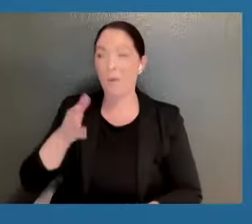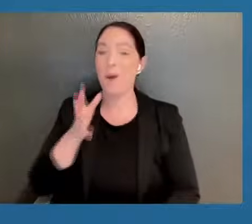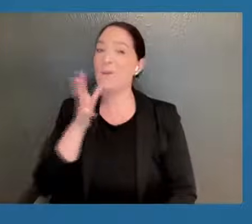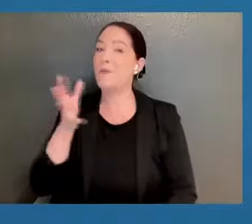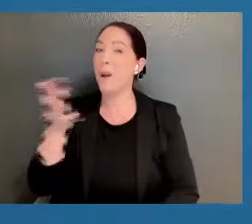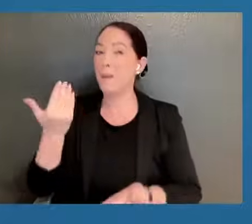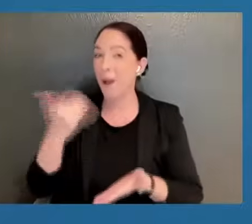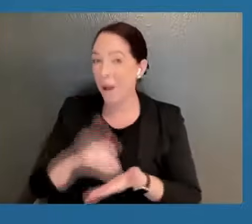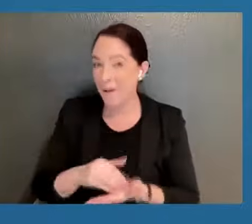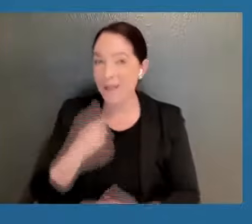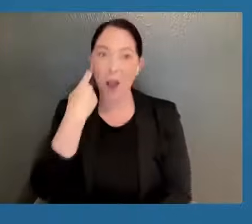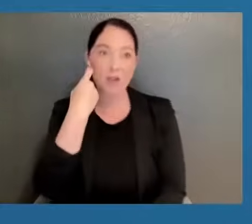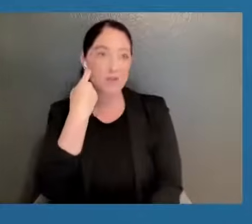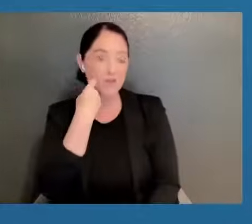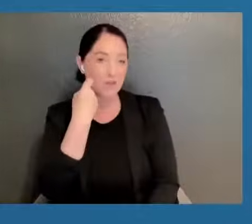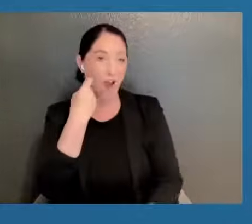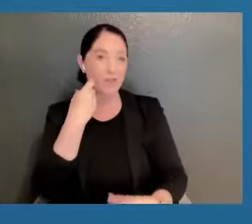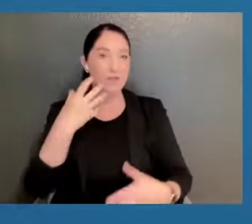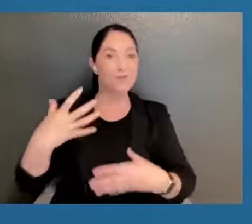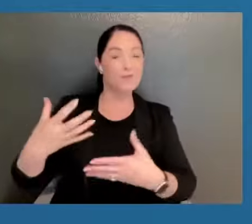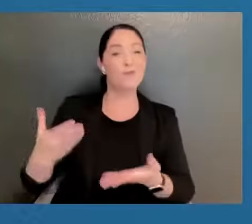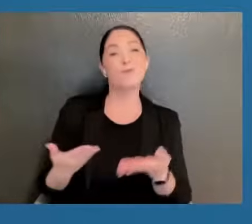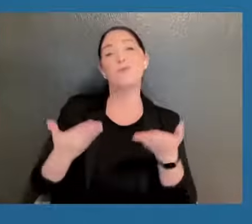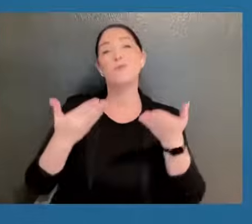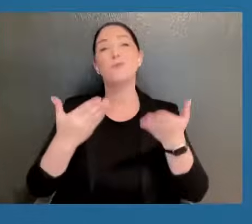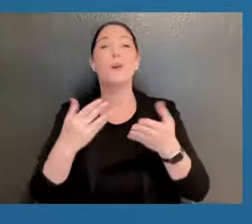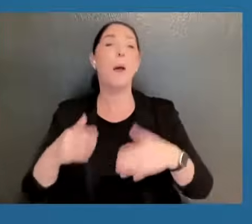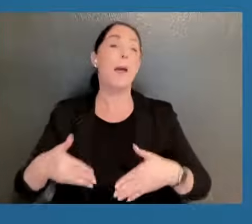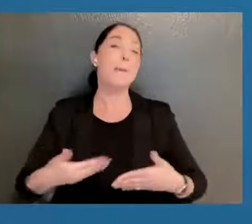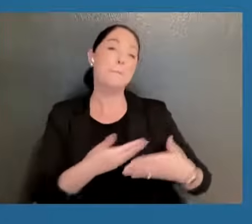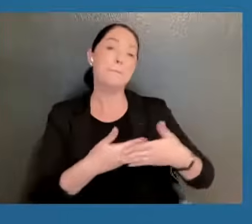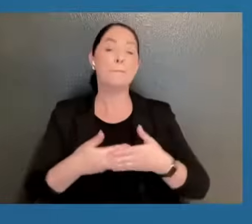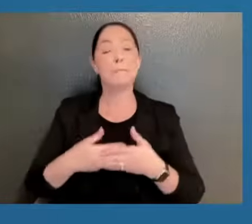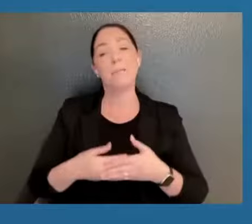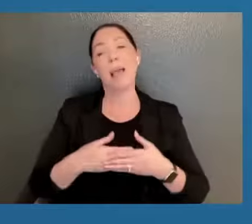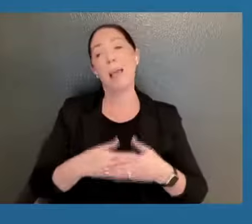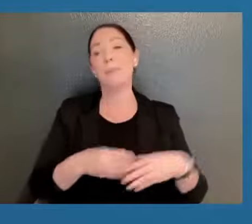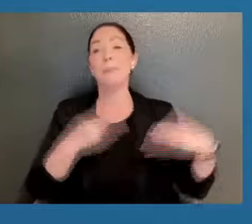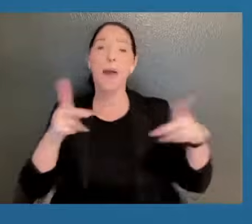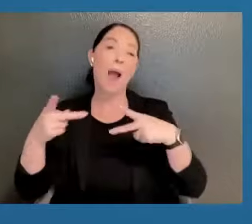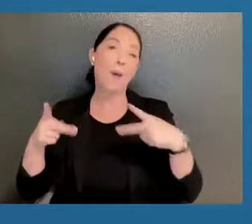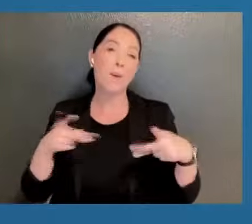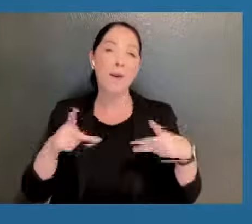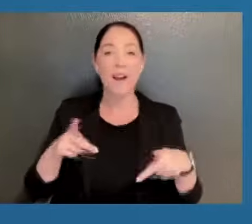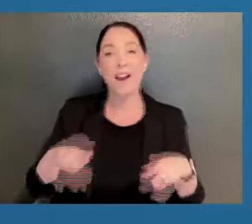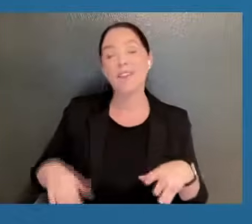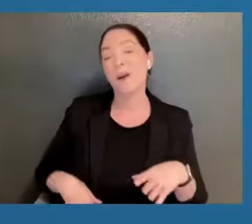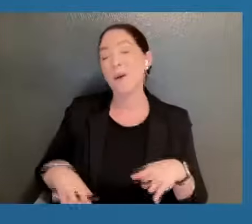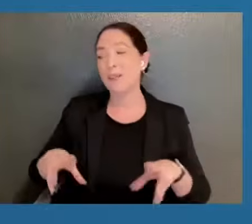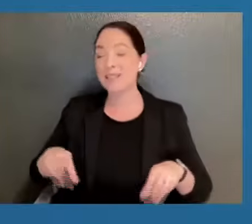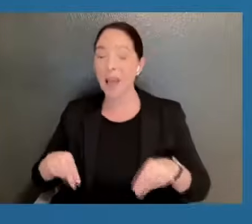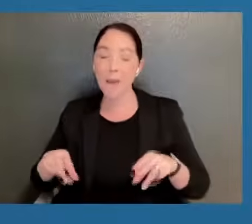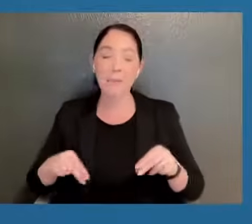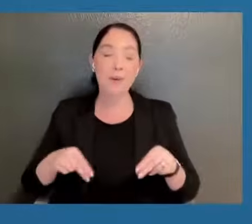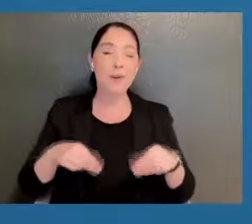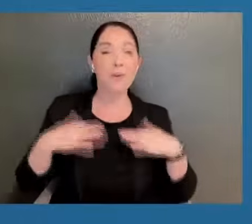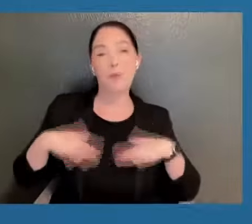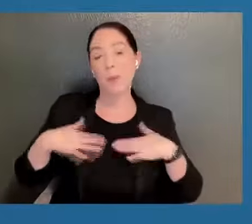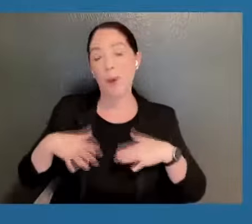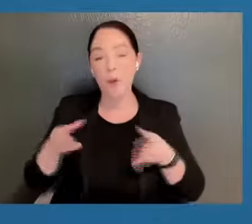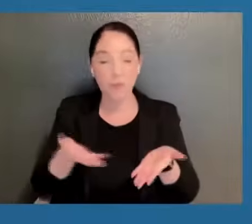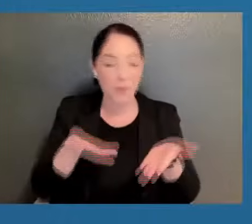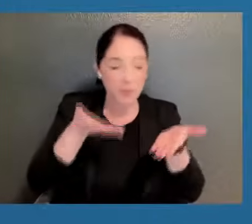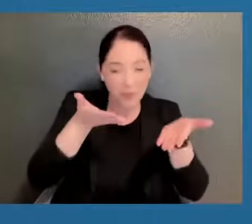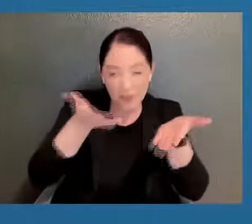baby shower, and I packed up lots of diapers and those little onesies and all those little things, so I'm very excited about this. So